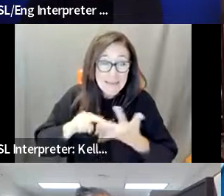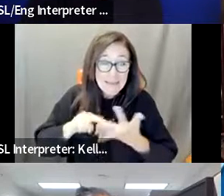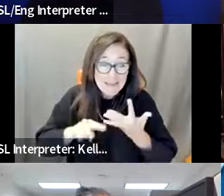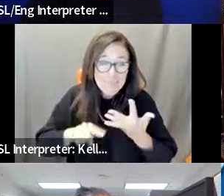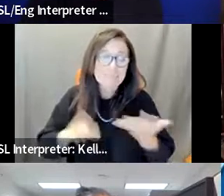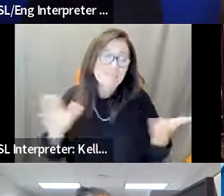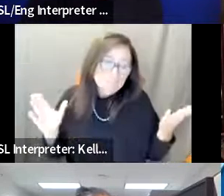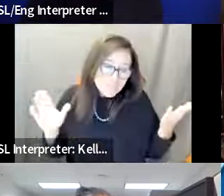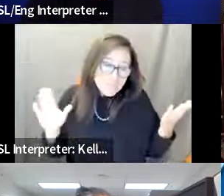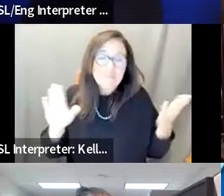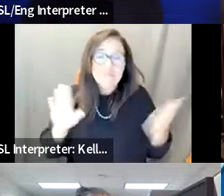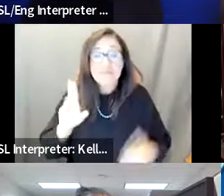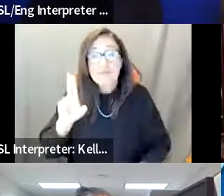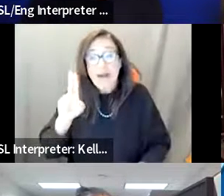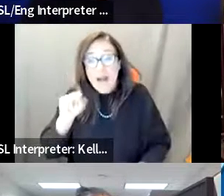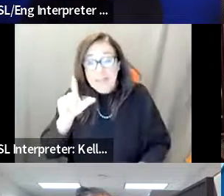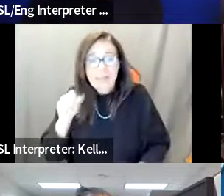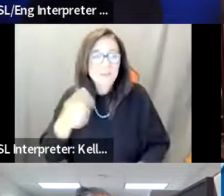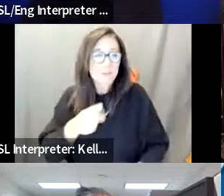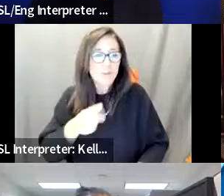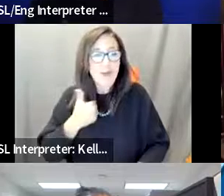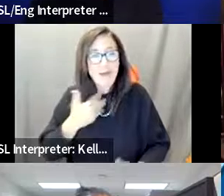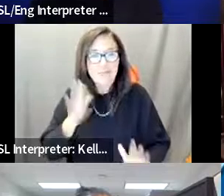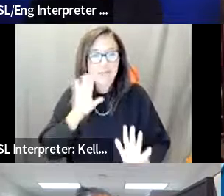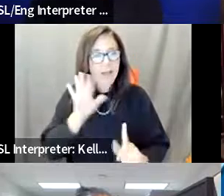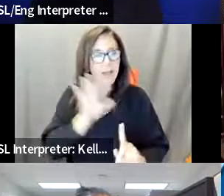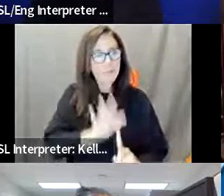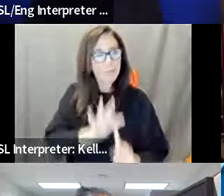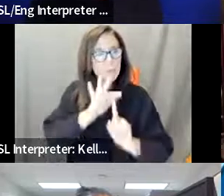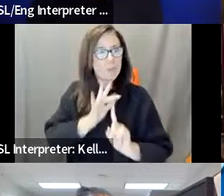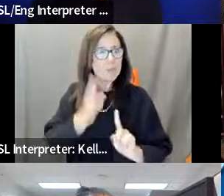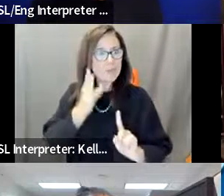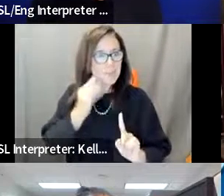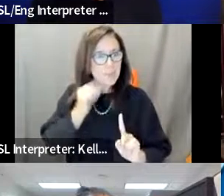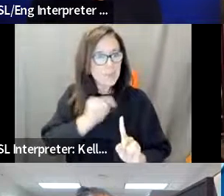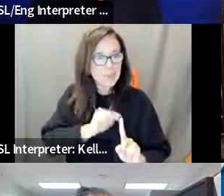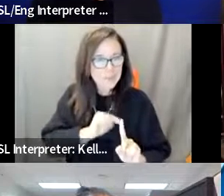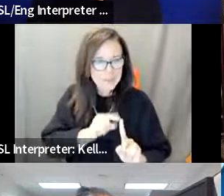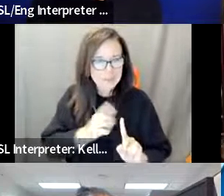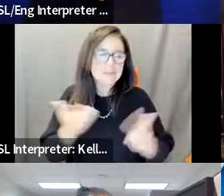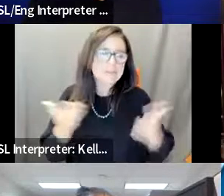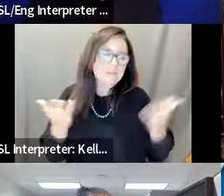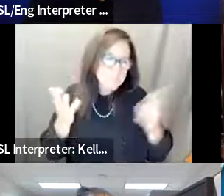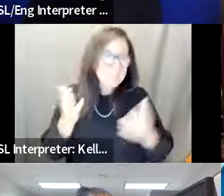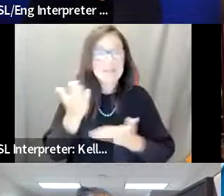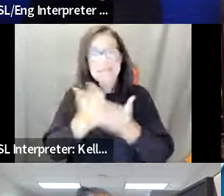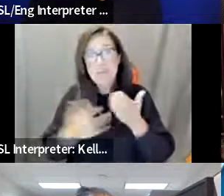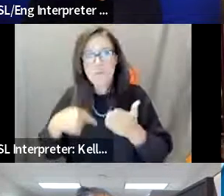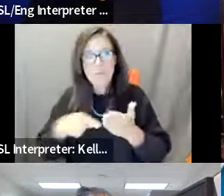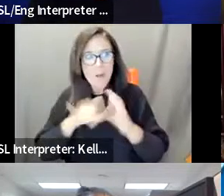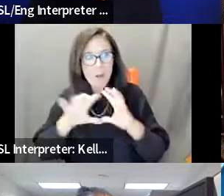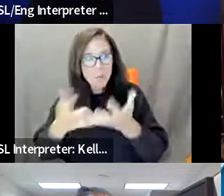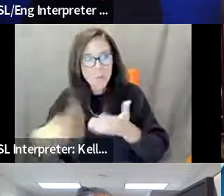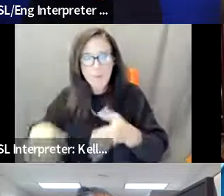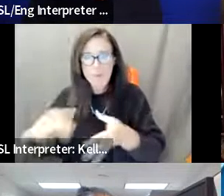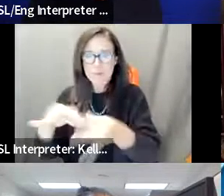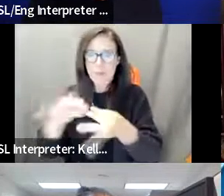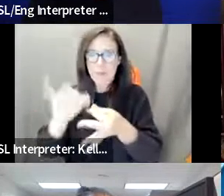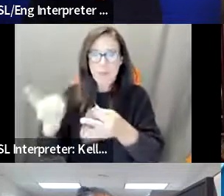a super personalized experience like some of our folks were talking about earlier. And so I think there's sort